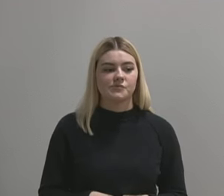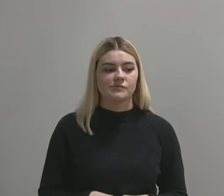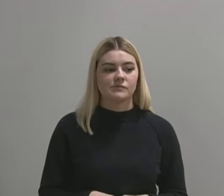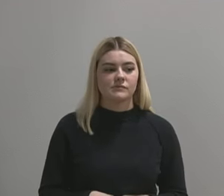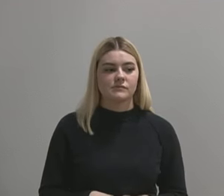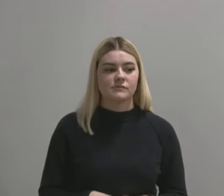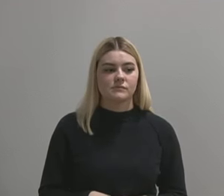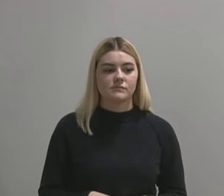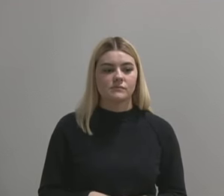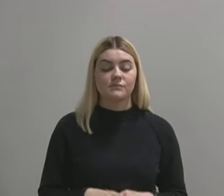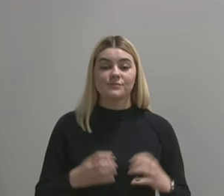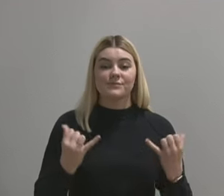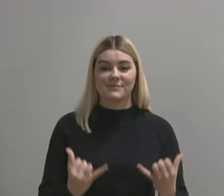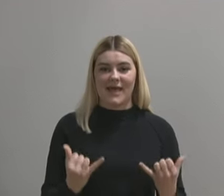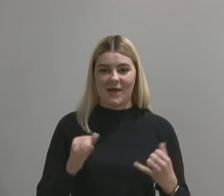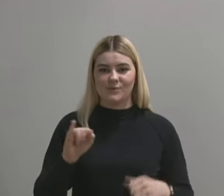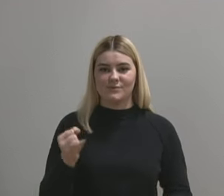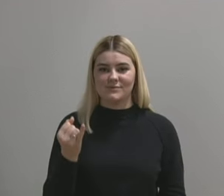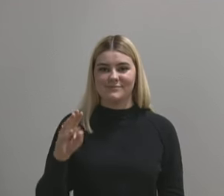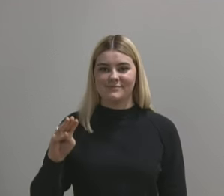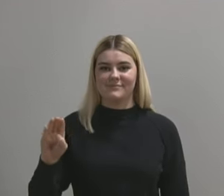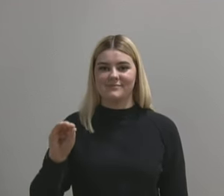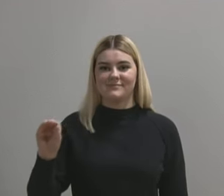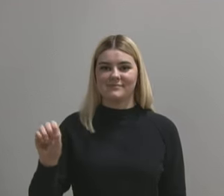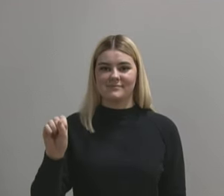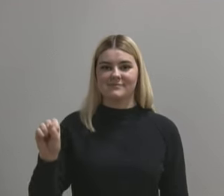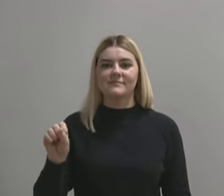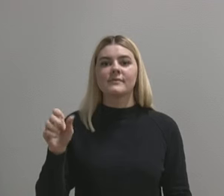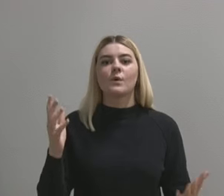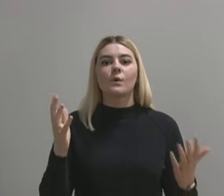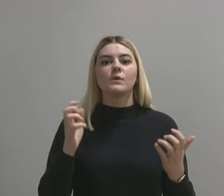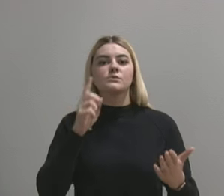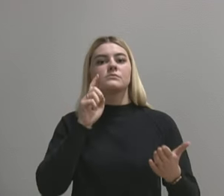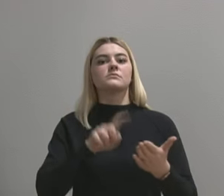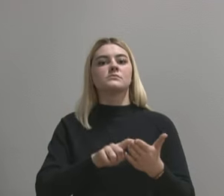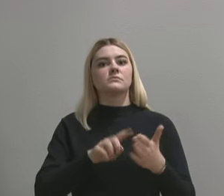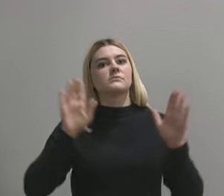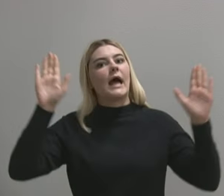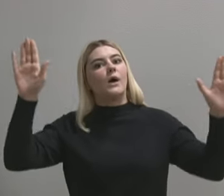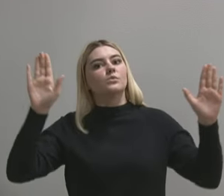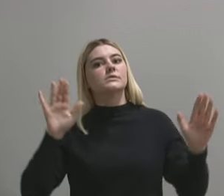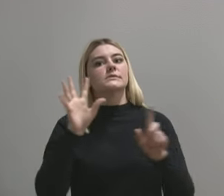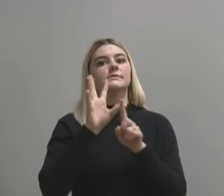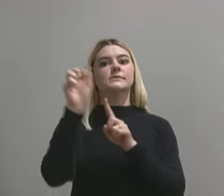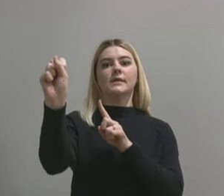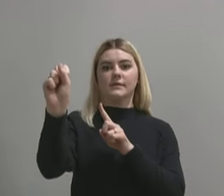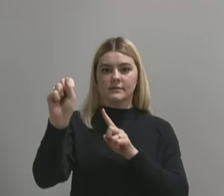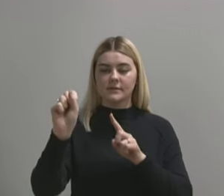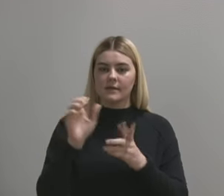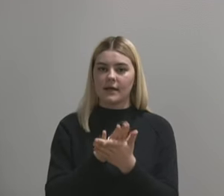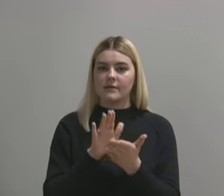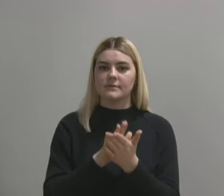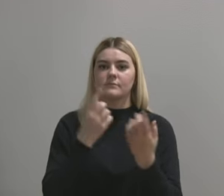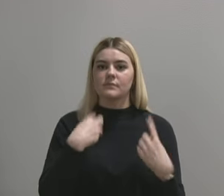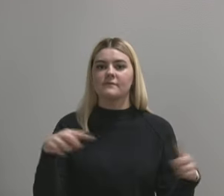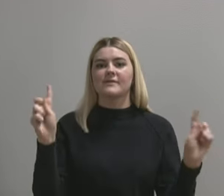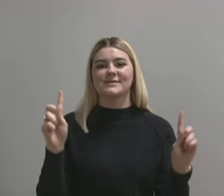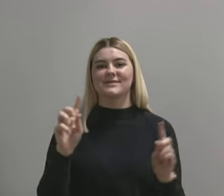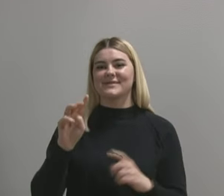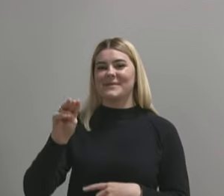Now the Jindal School would like to recognize outstanding academic performance at the master's level by awarding